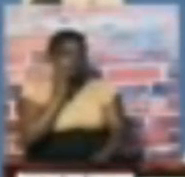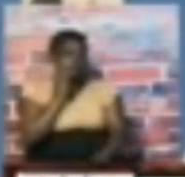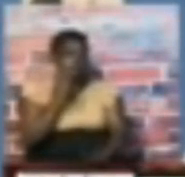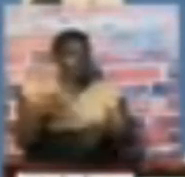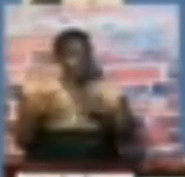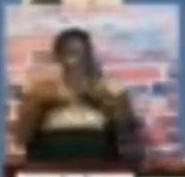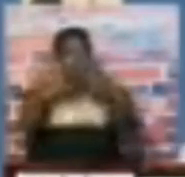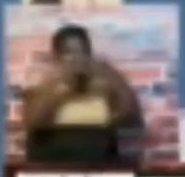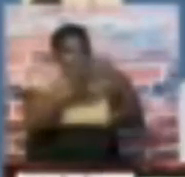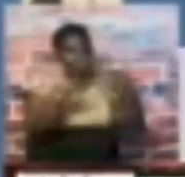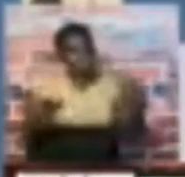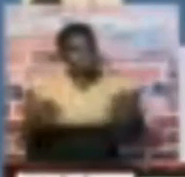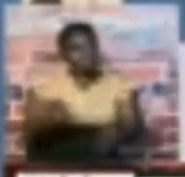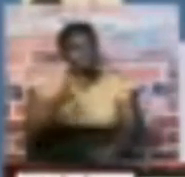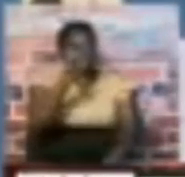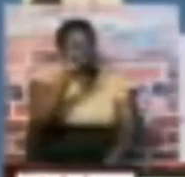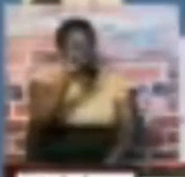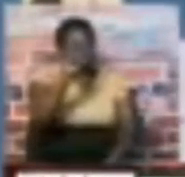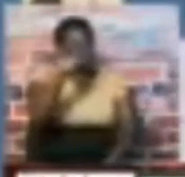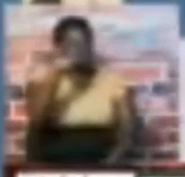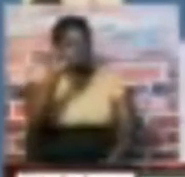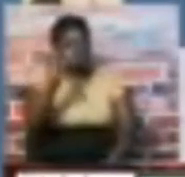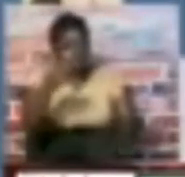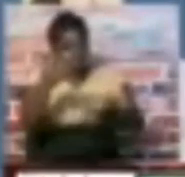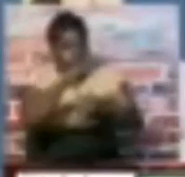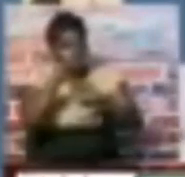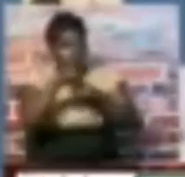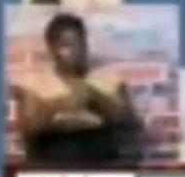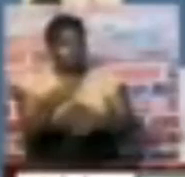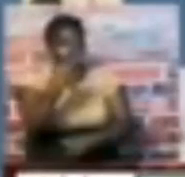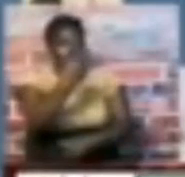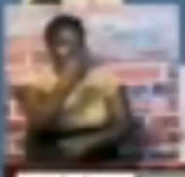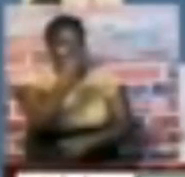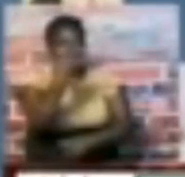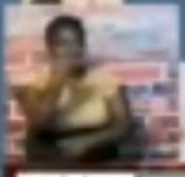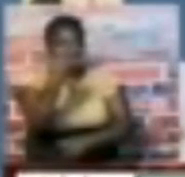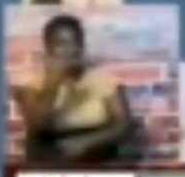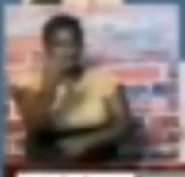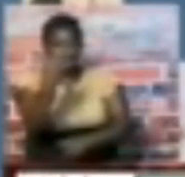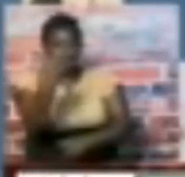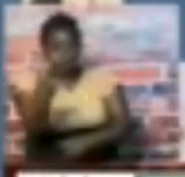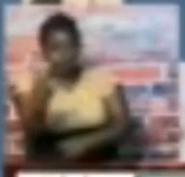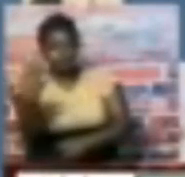American Tower Corporation, test kits worth 345 million shillings.